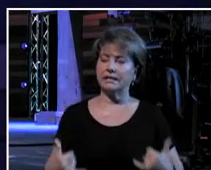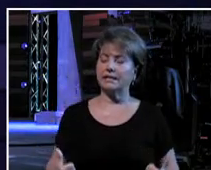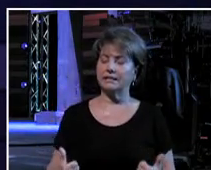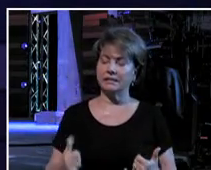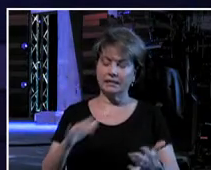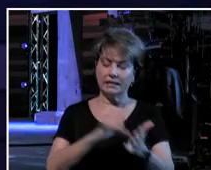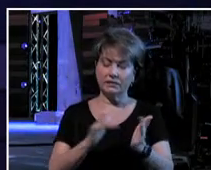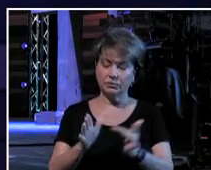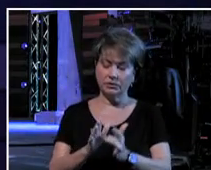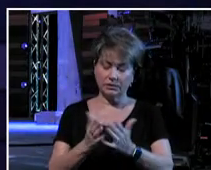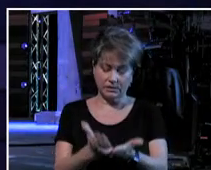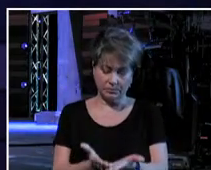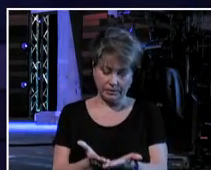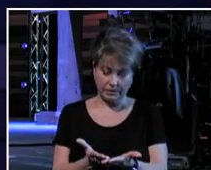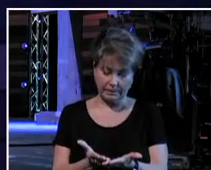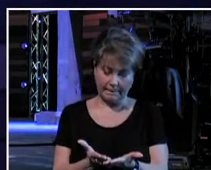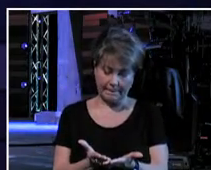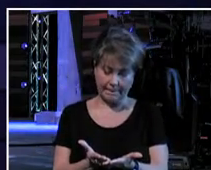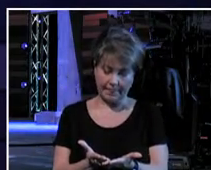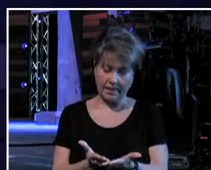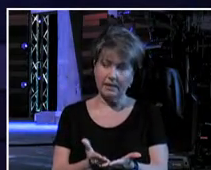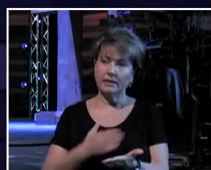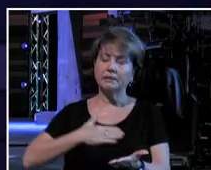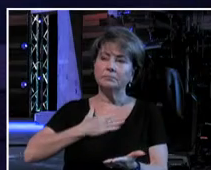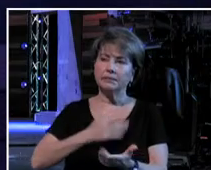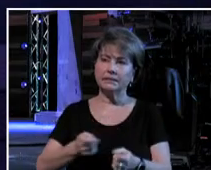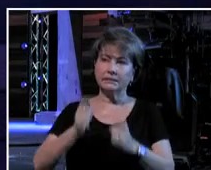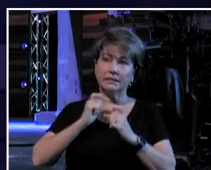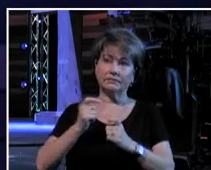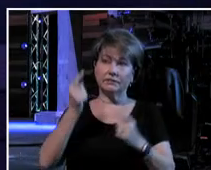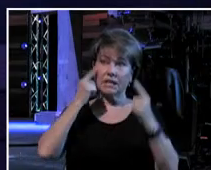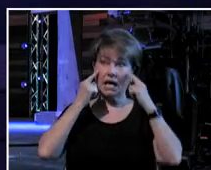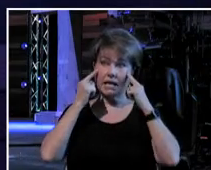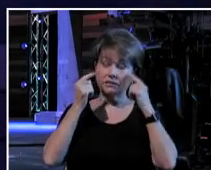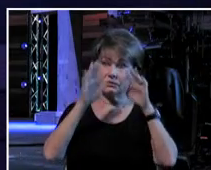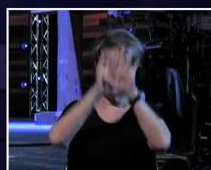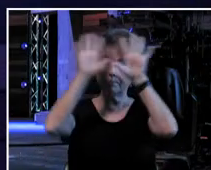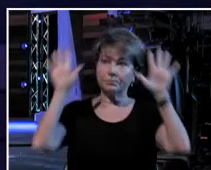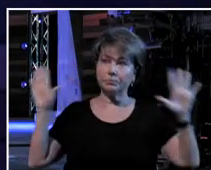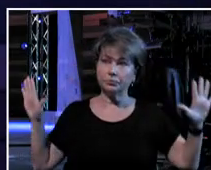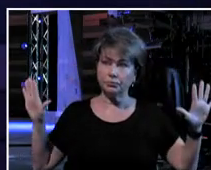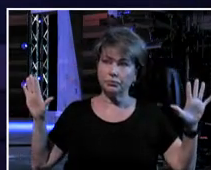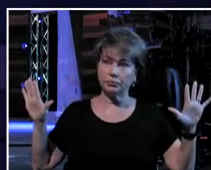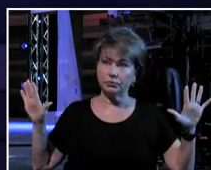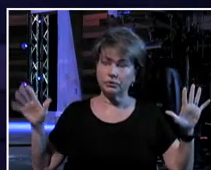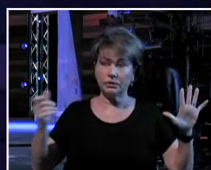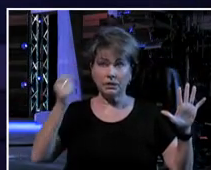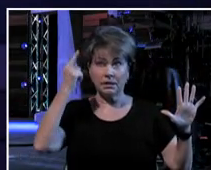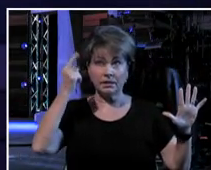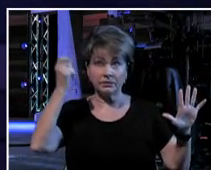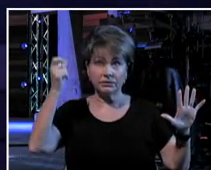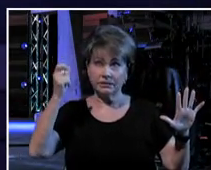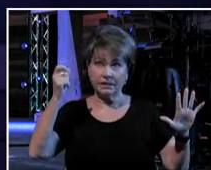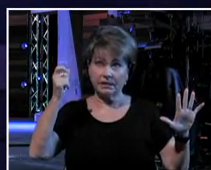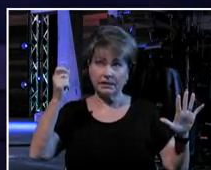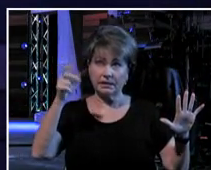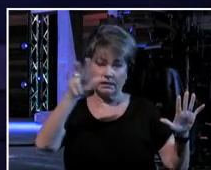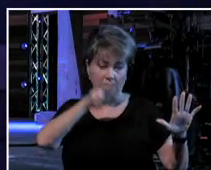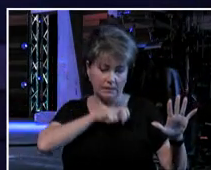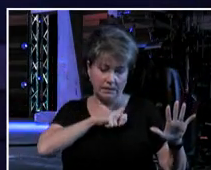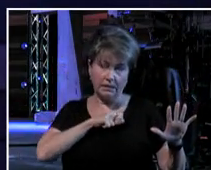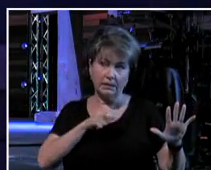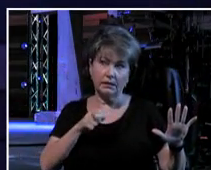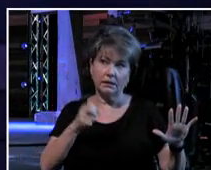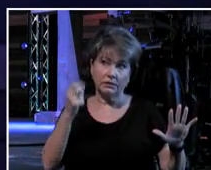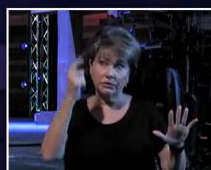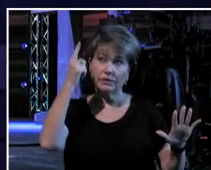pray that you would give us eyes to see clearly, that you would give us ears to hear, and that you would